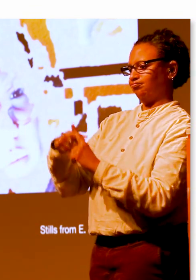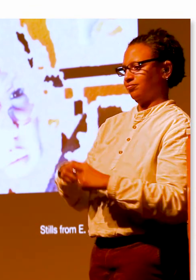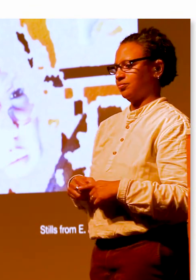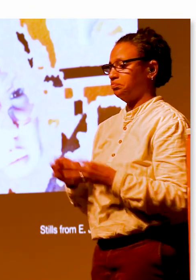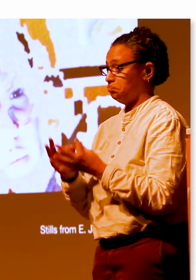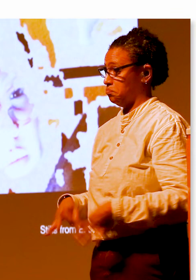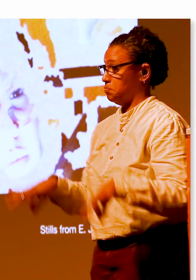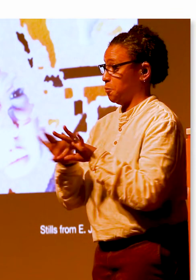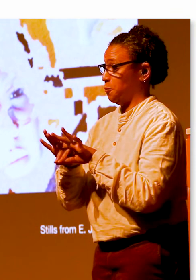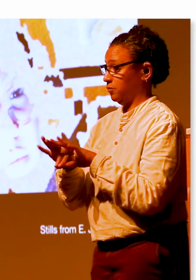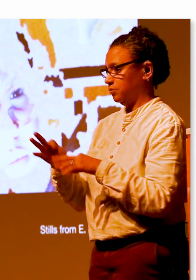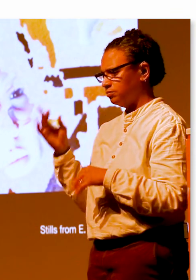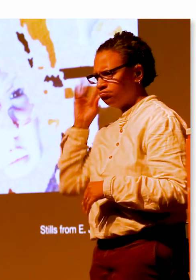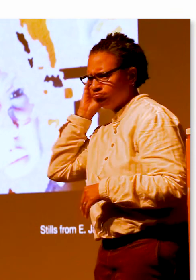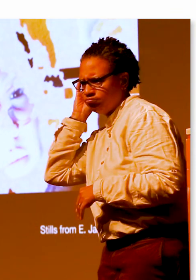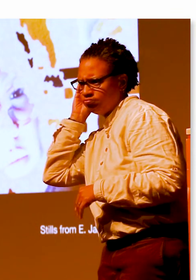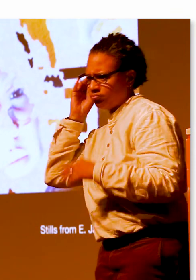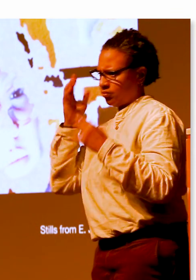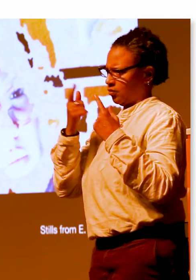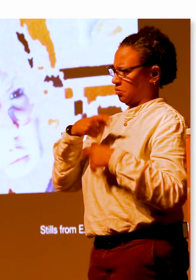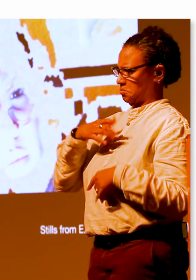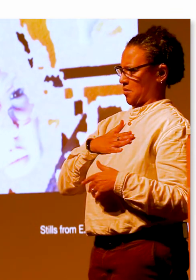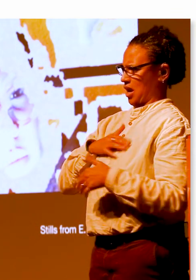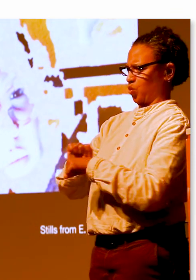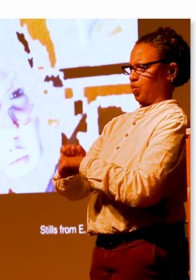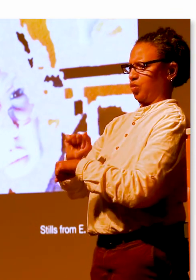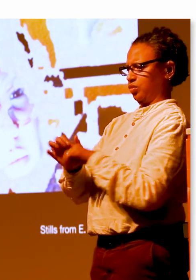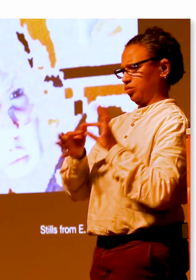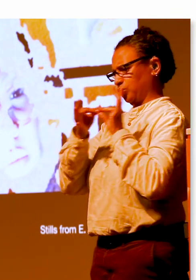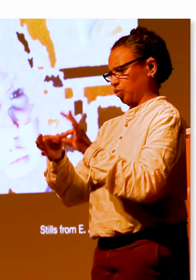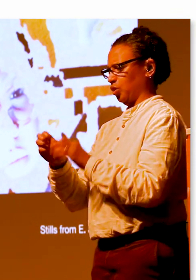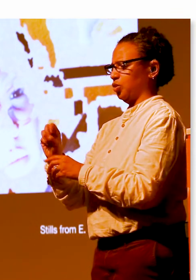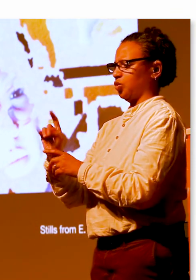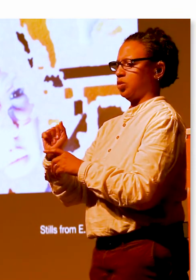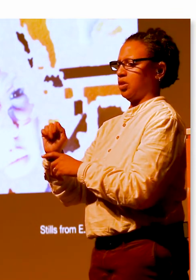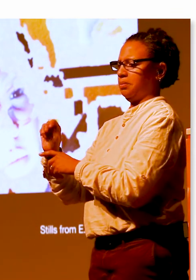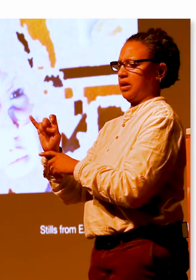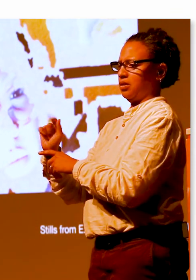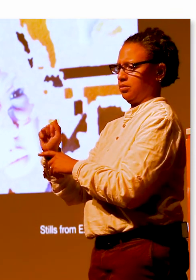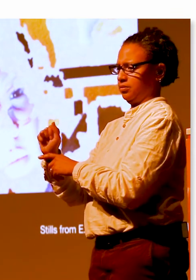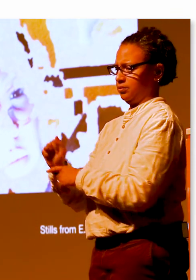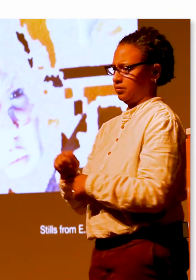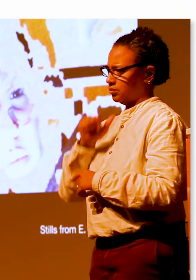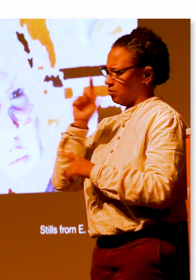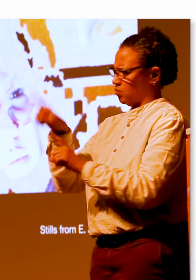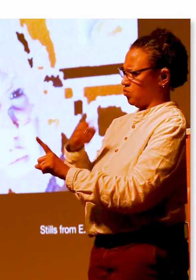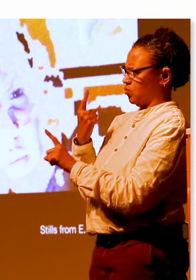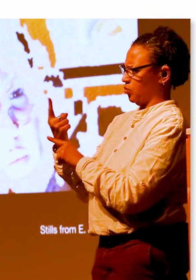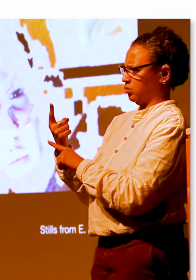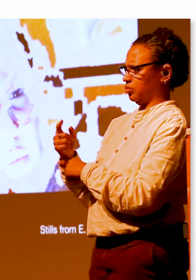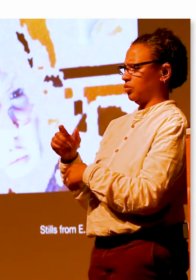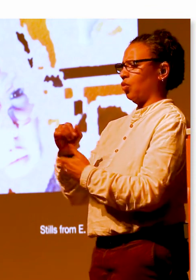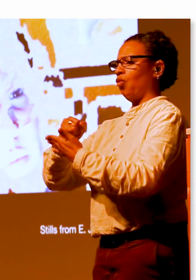impetus for so much of my social media presence, where it's not just about the art. It's not just about, you know, rah, rah, this